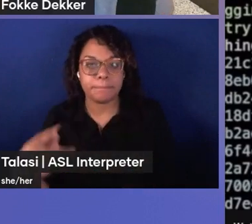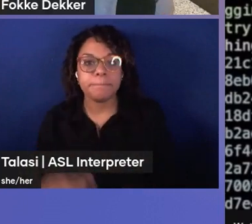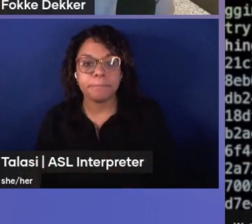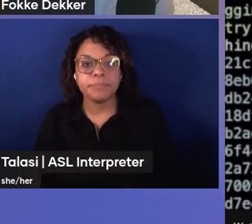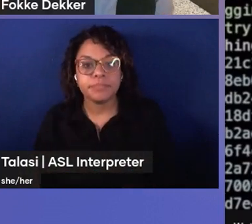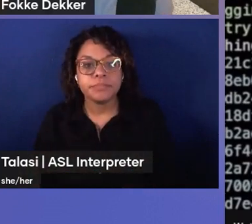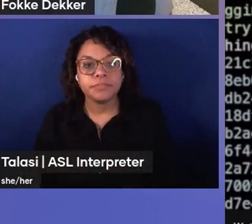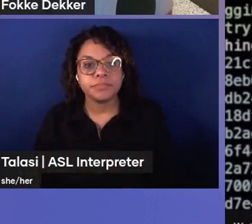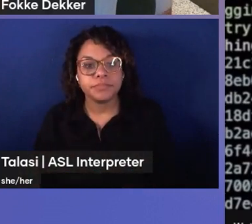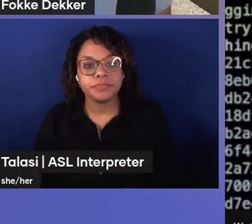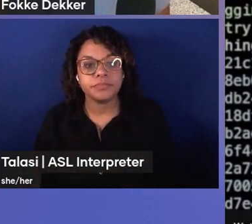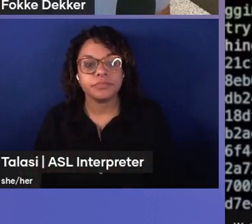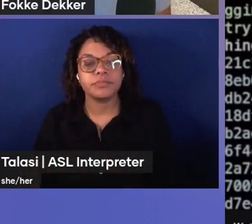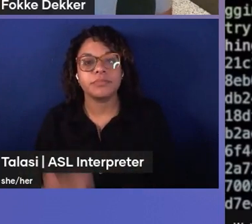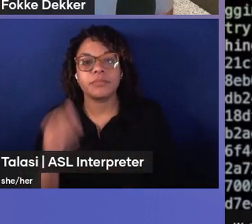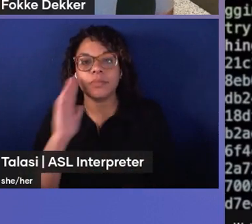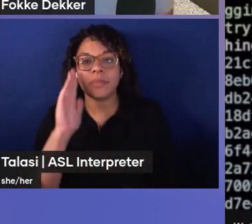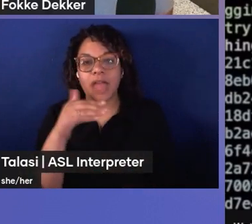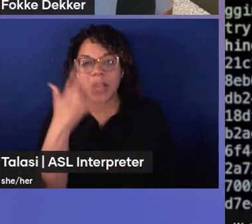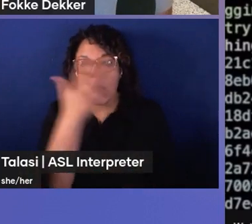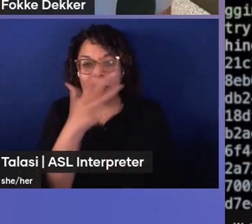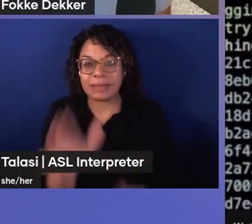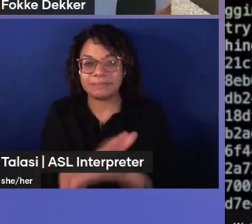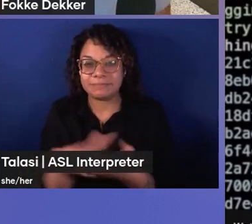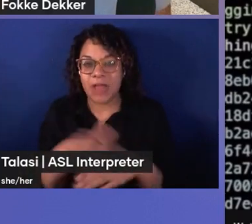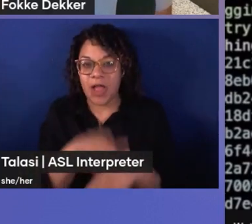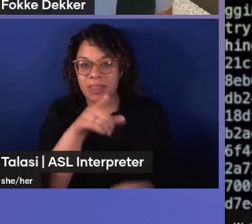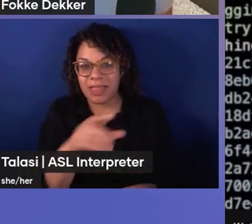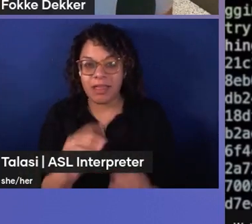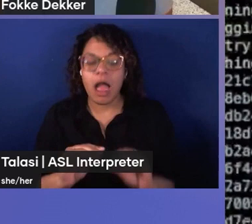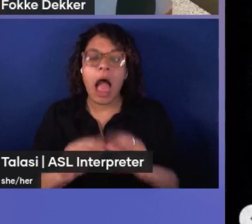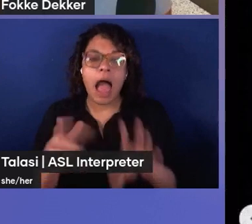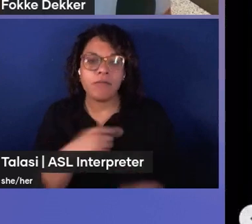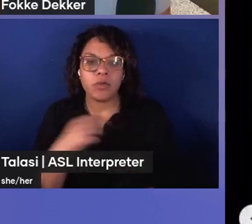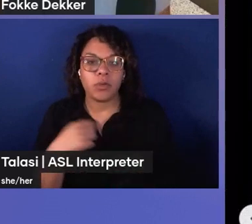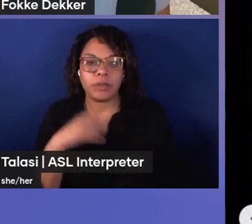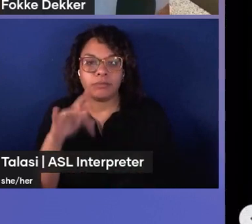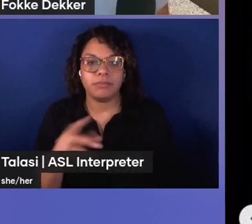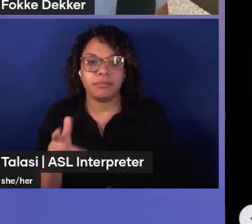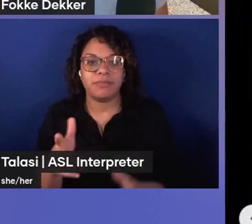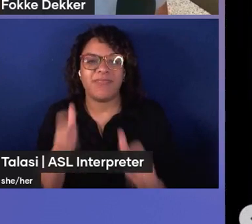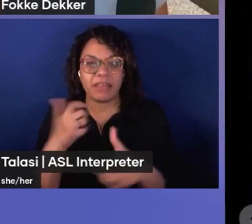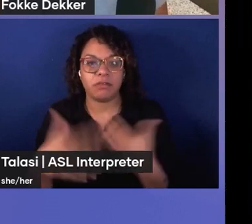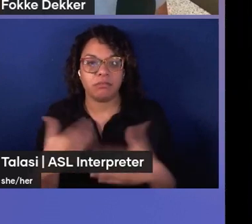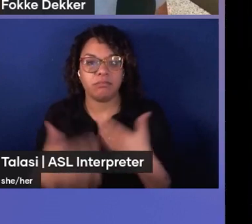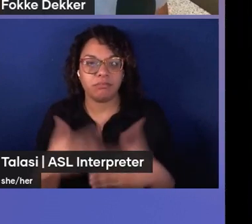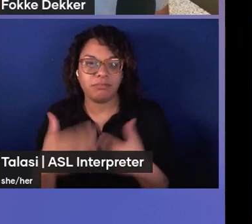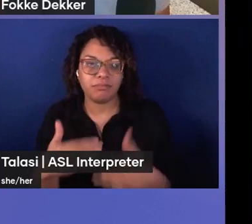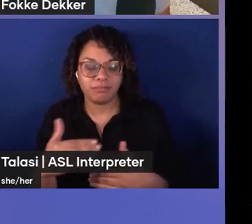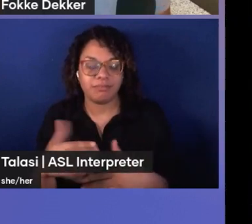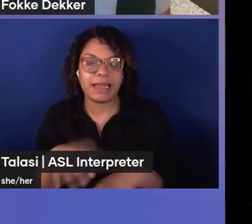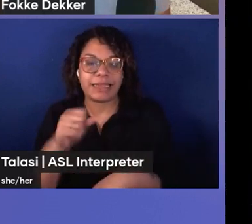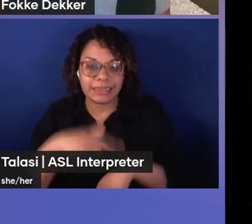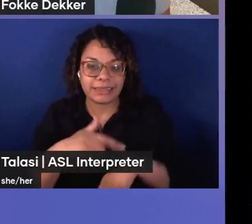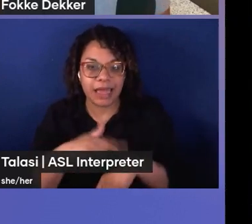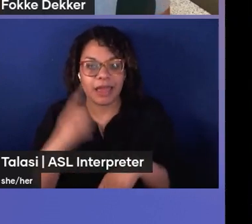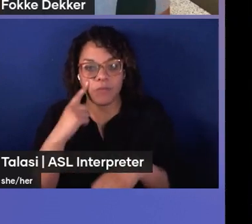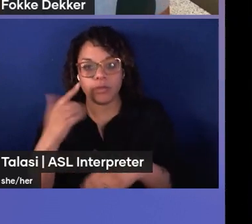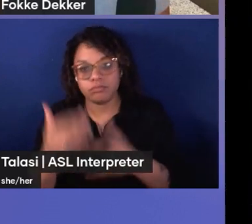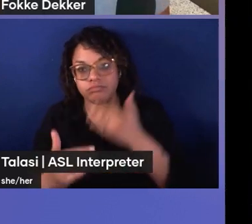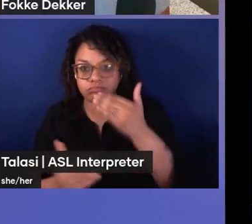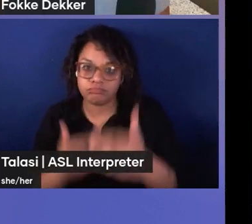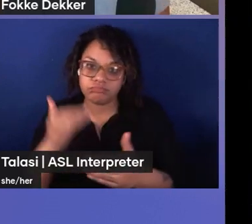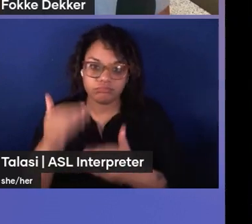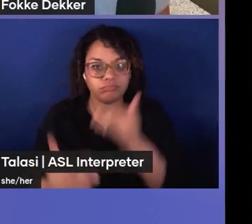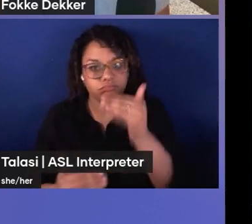said I made it look a little bit nicer there. We obviously sped it up a little bit because this is going to take a little bit more time than what you just